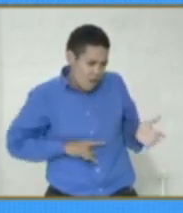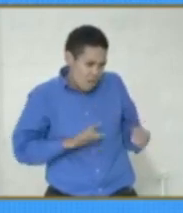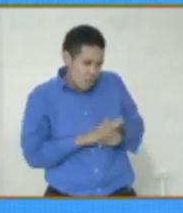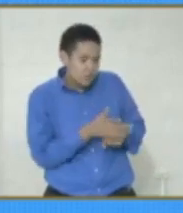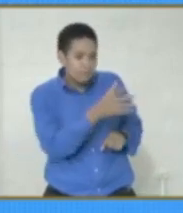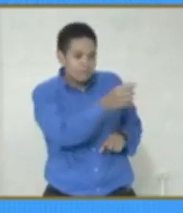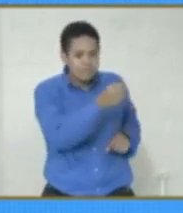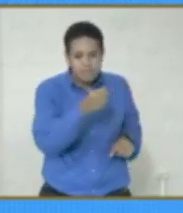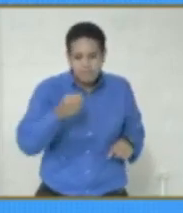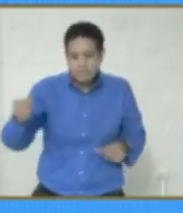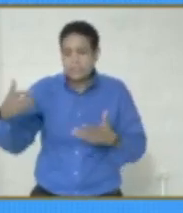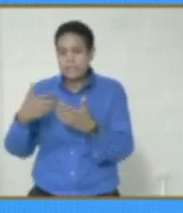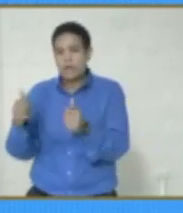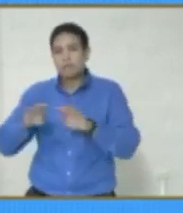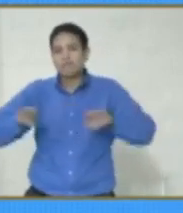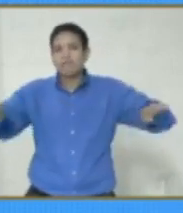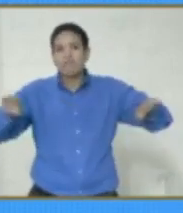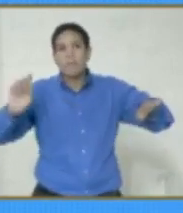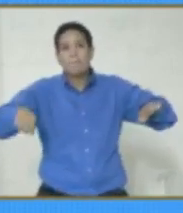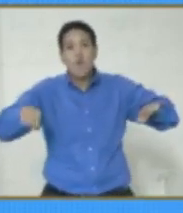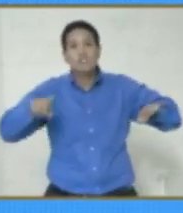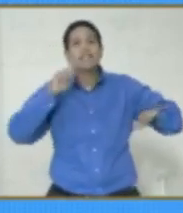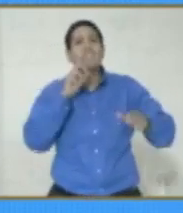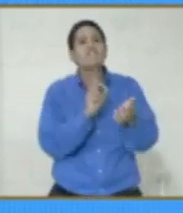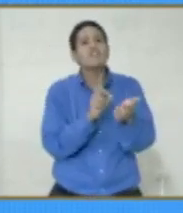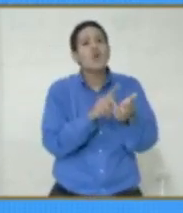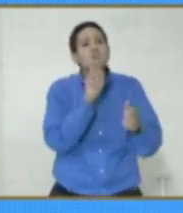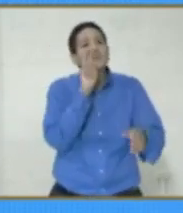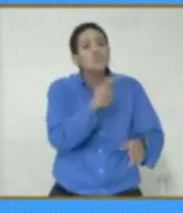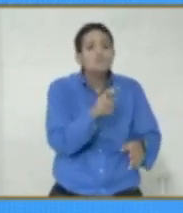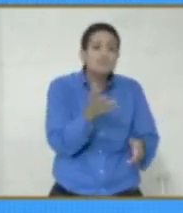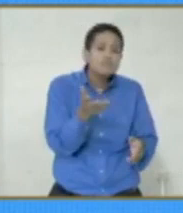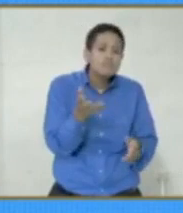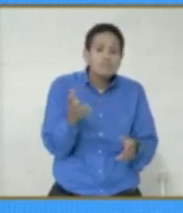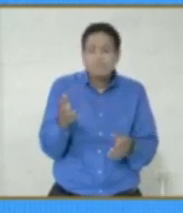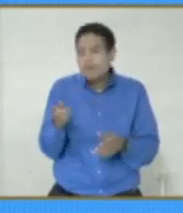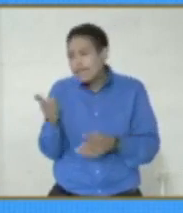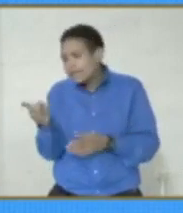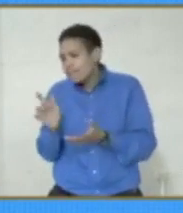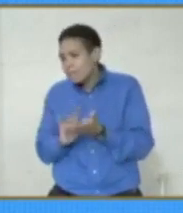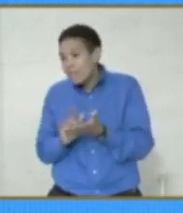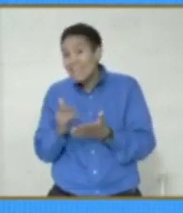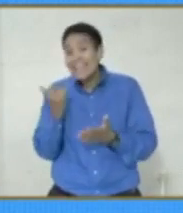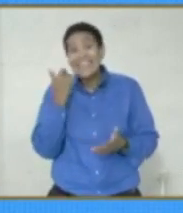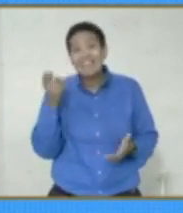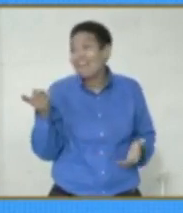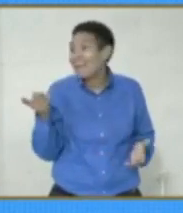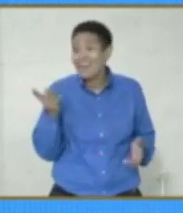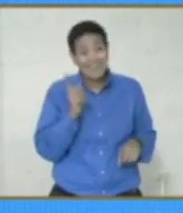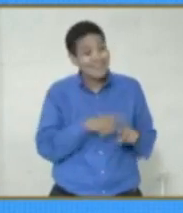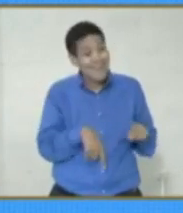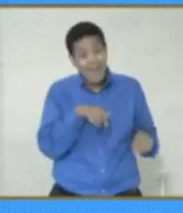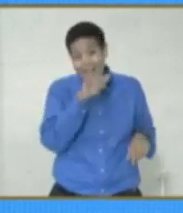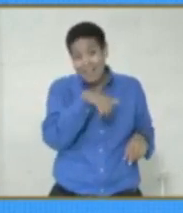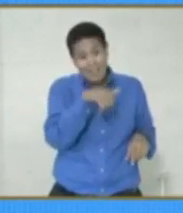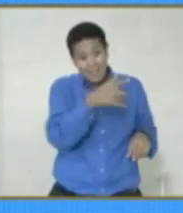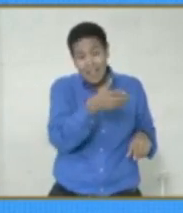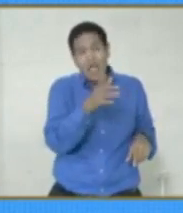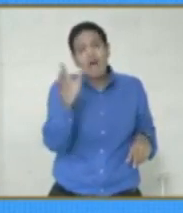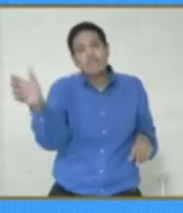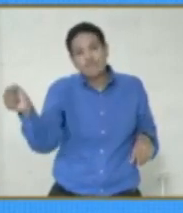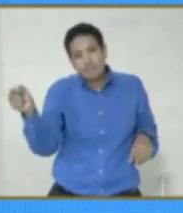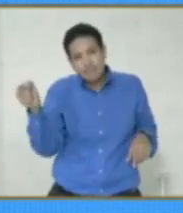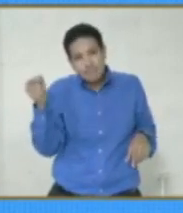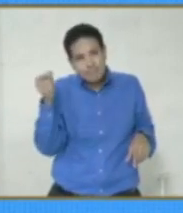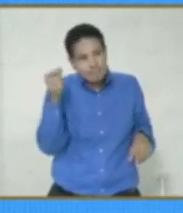they have doctors that will visit and treat. And if we need to extract the person from the infirmary, then the mechanism is in